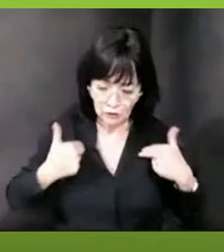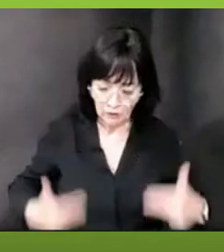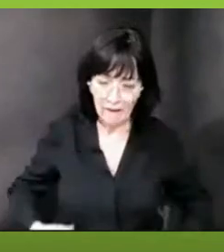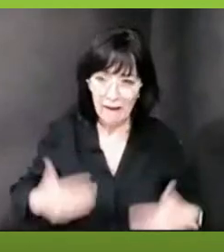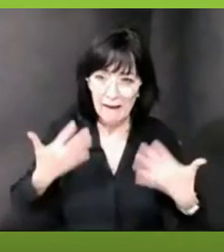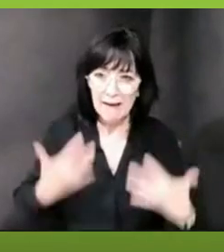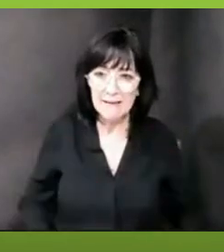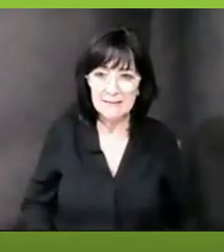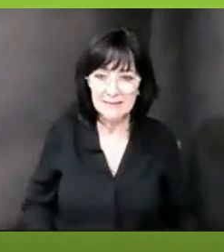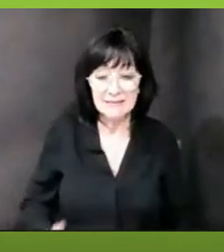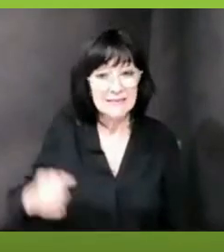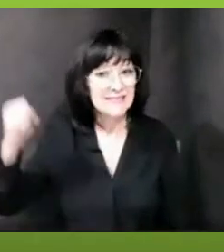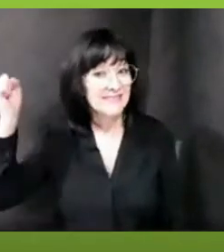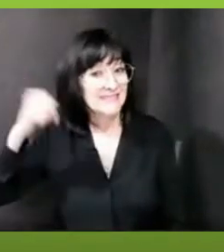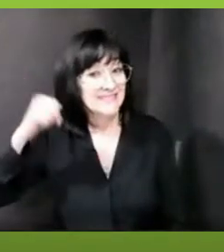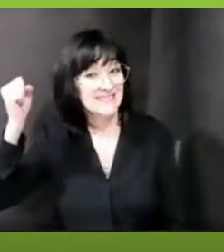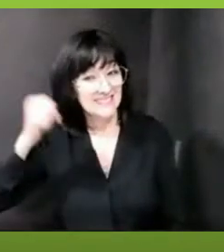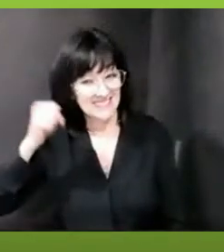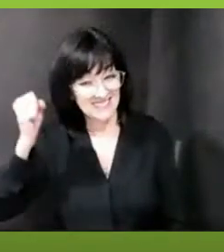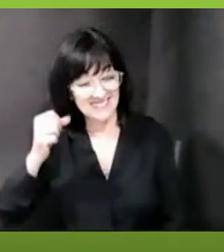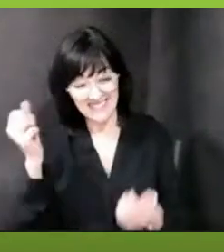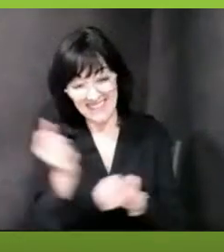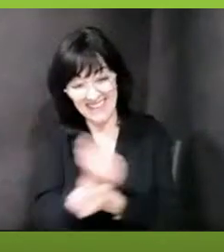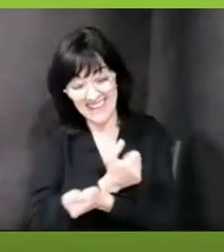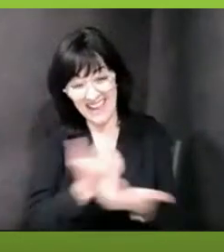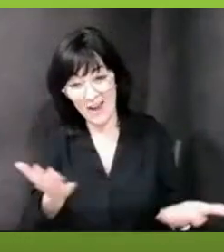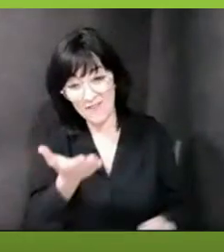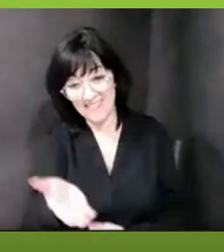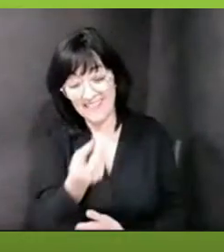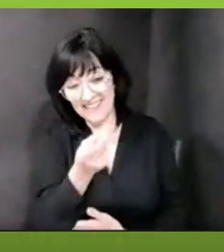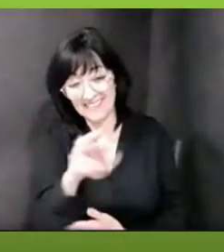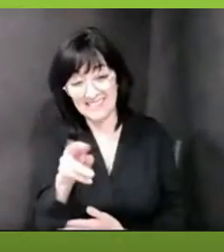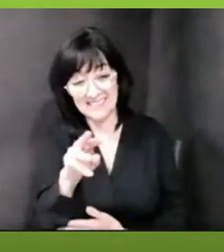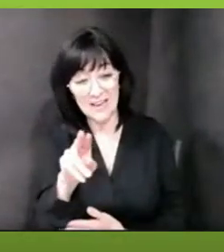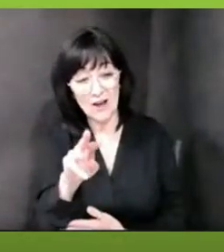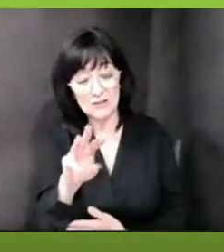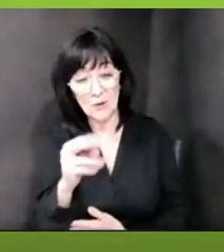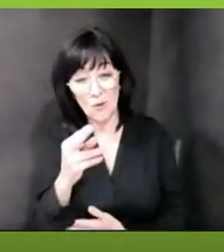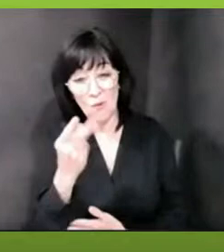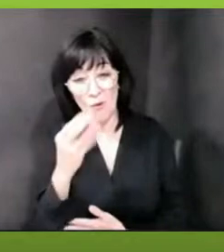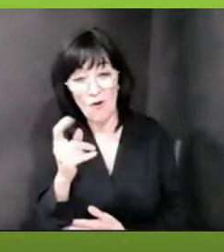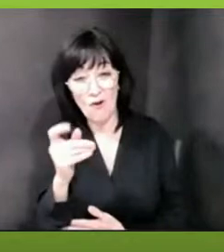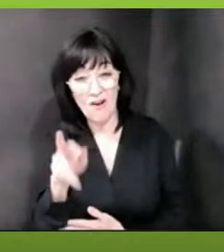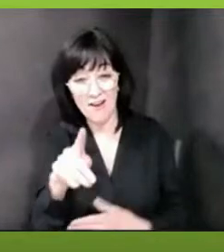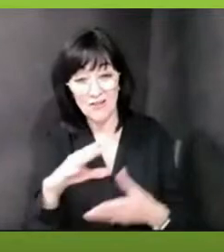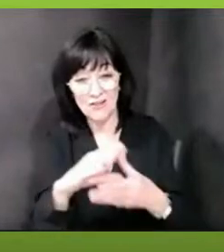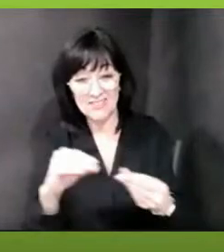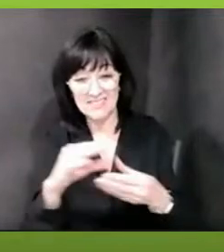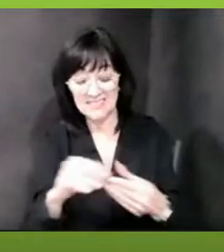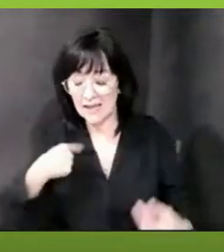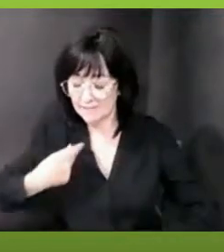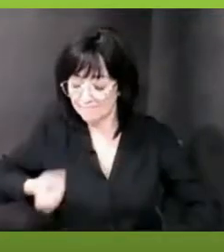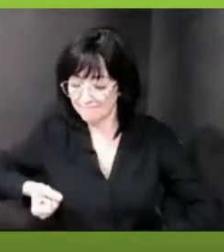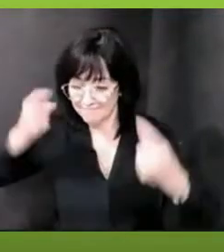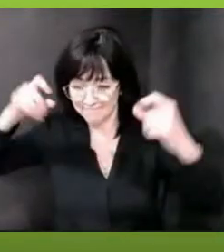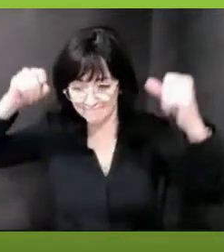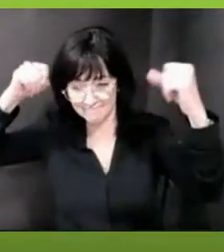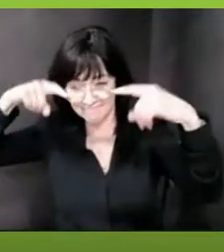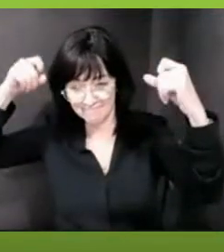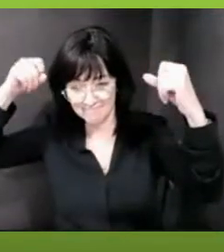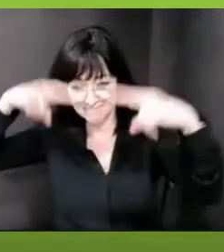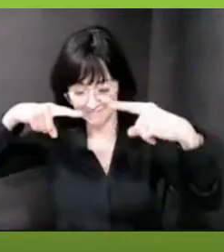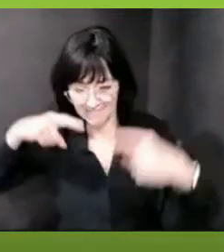Dr. Wolheader was saying is like absolutely what we're seeing. So in the beginning of kind of the